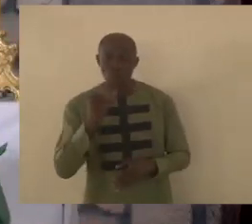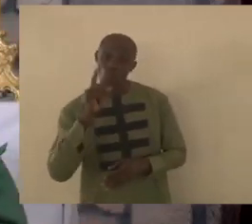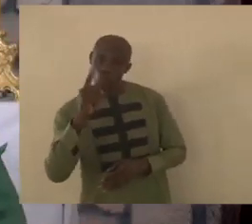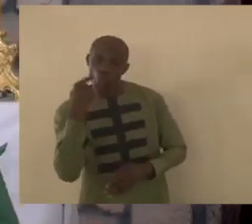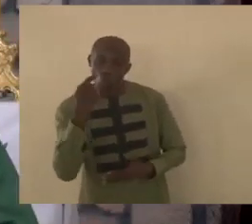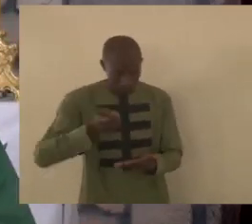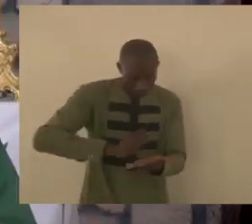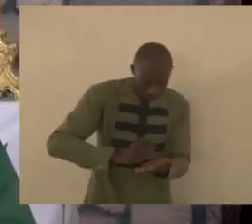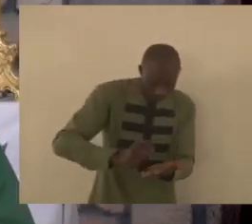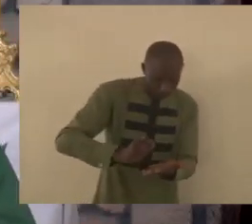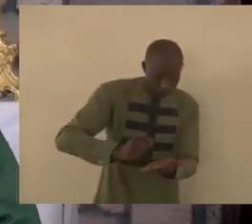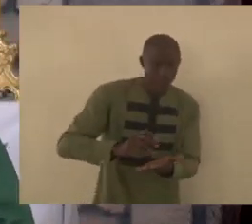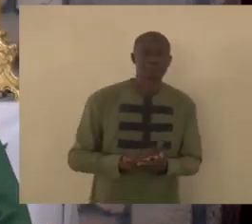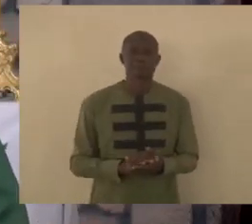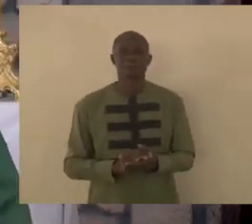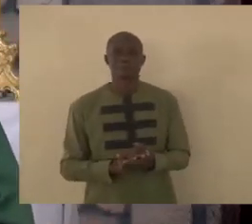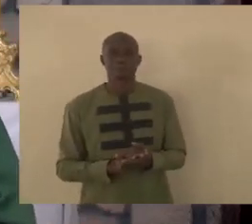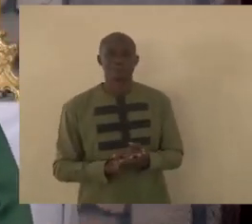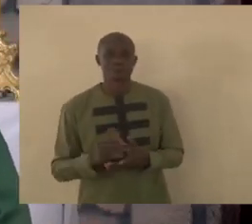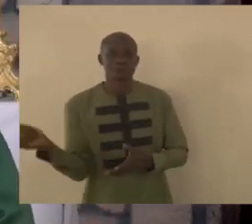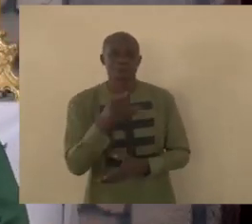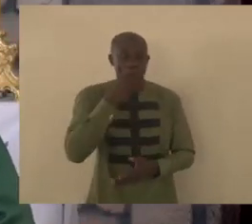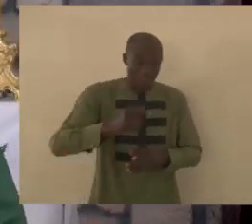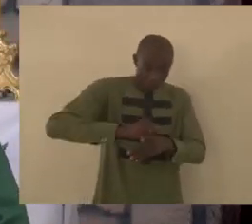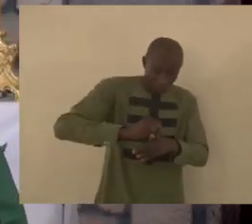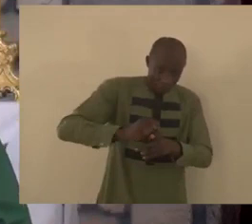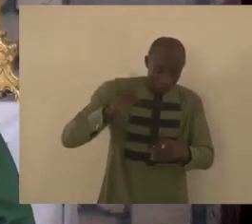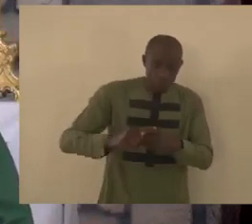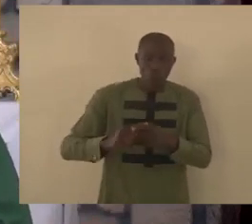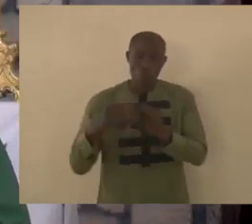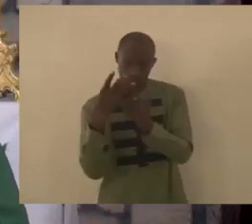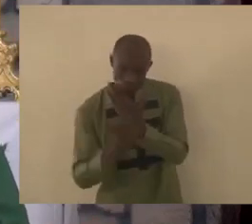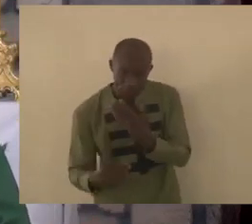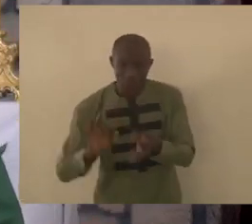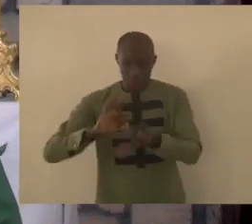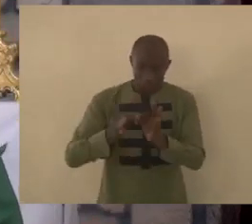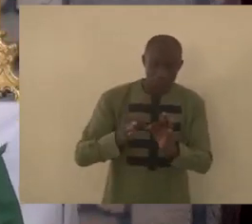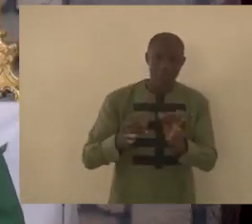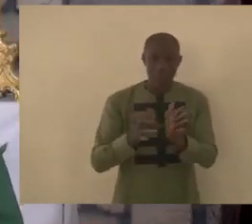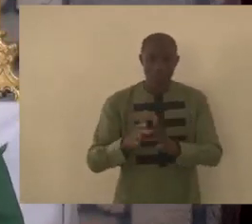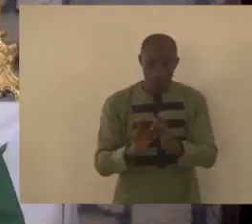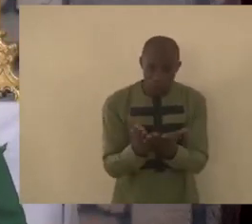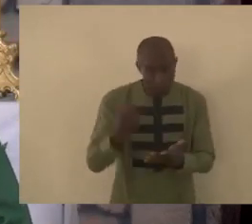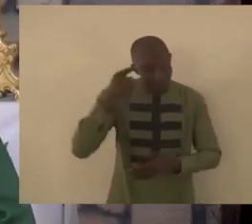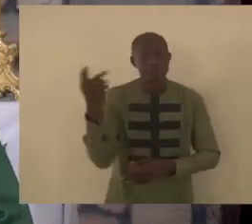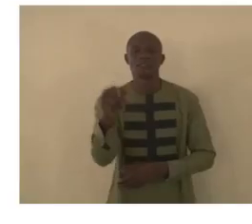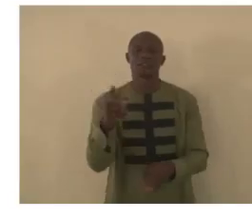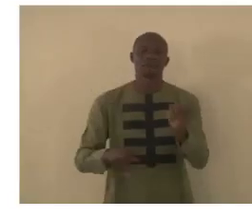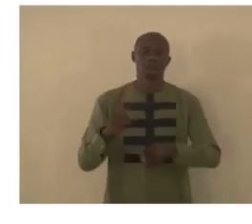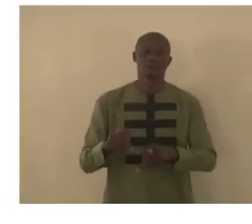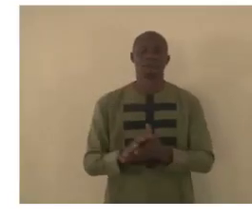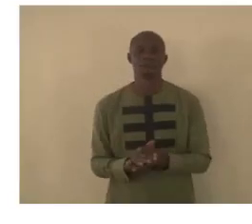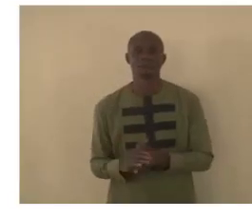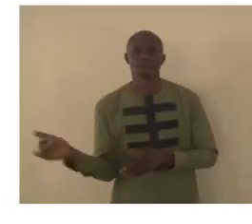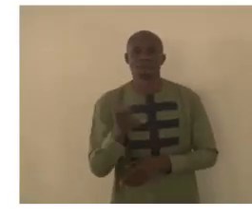who writes. The scribes were trained to copy and interpret the scripture for the